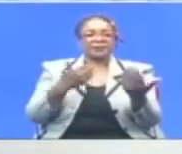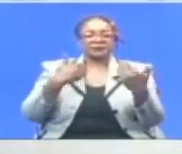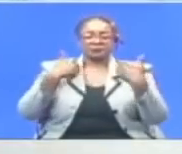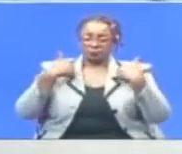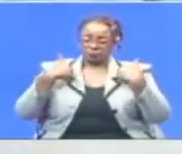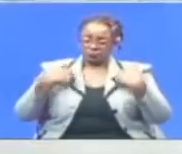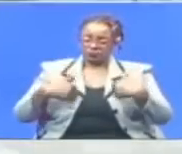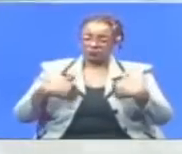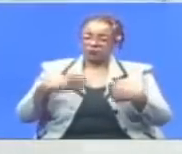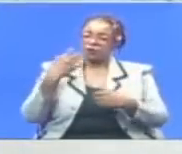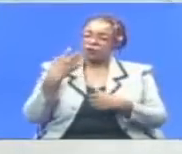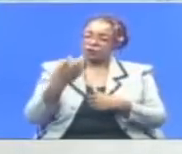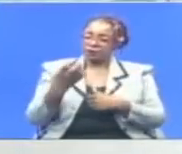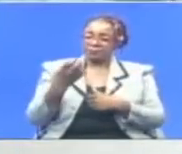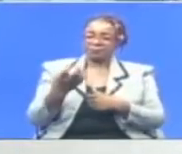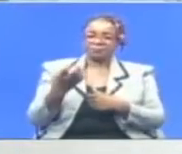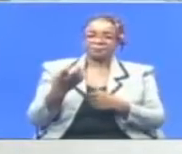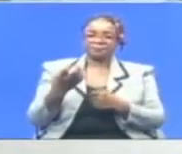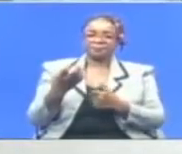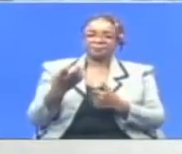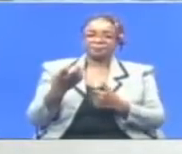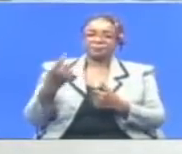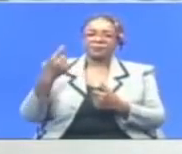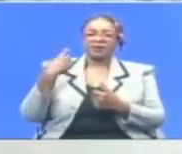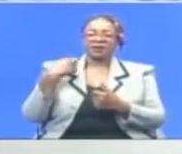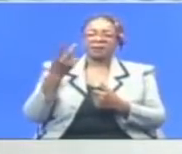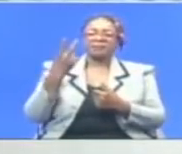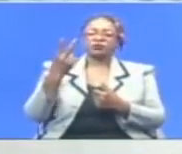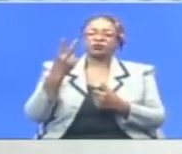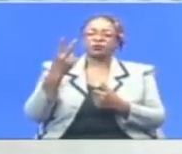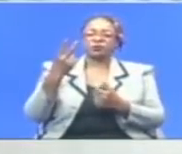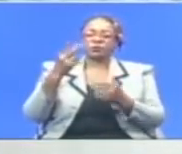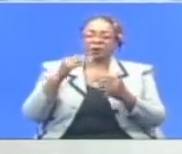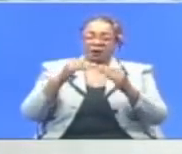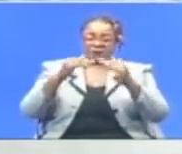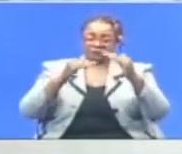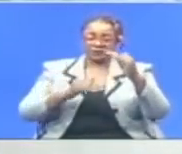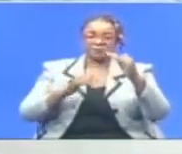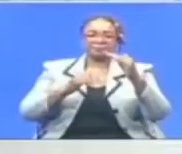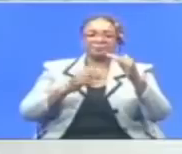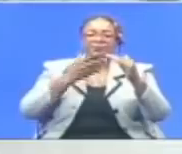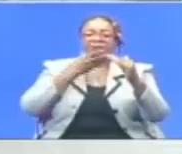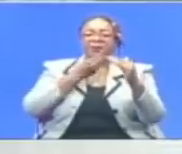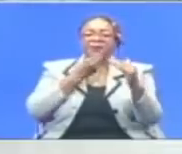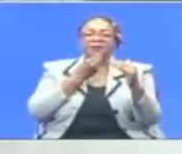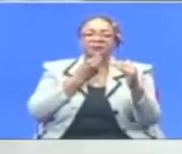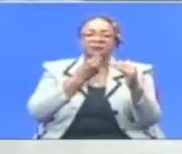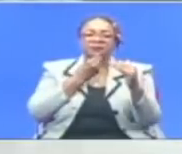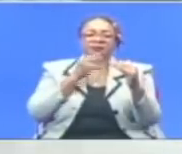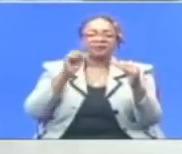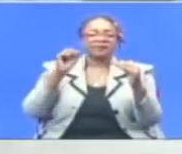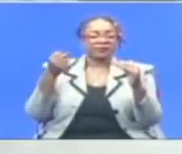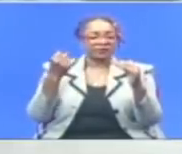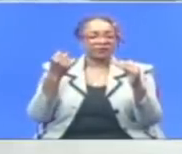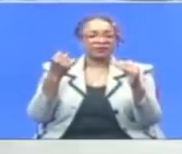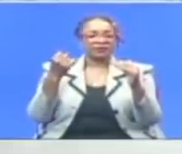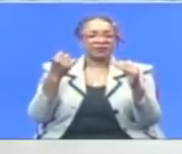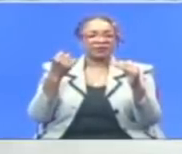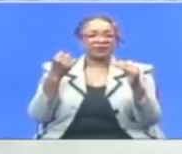ODM namba mbili baada ya baba Raila Amolo Odinga, the fifth.